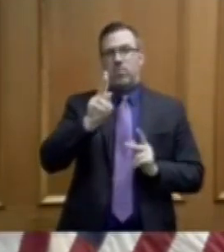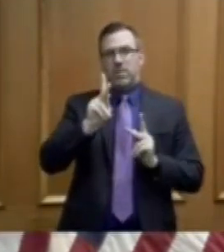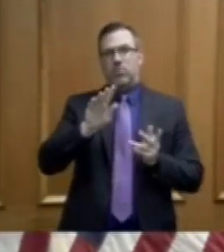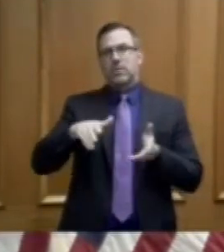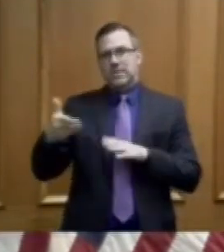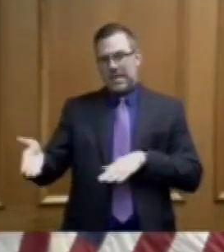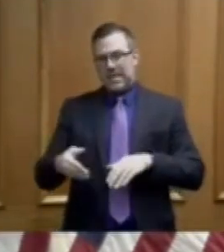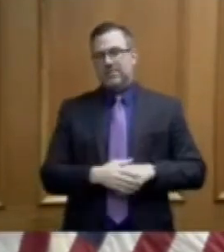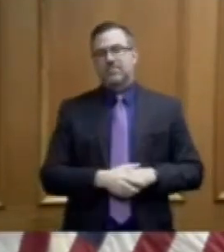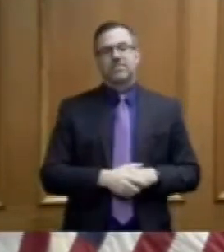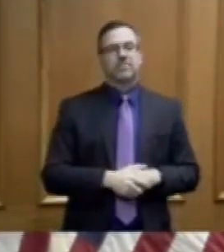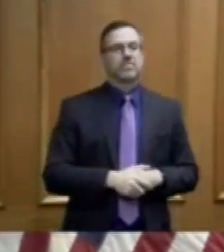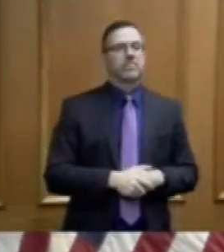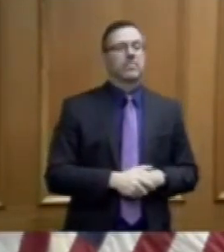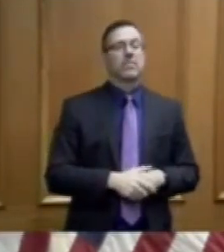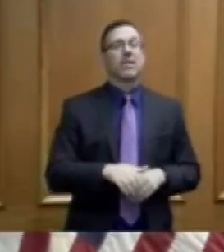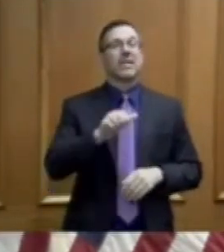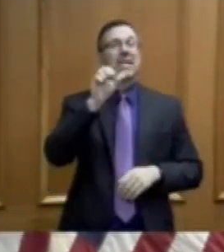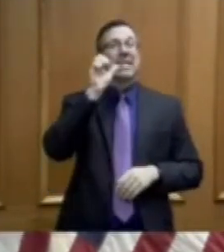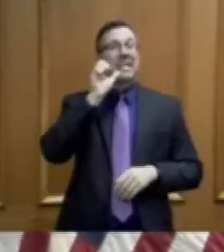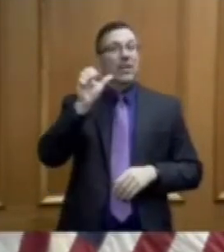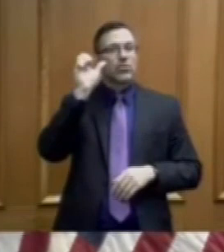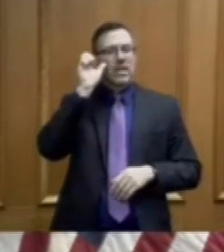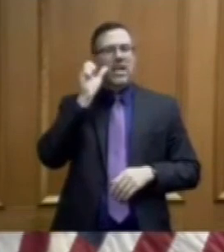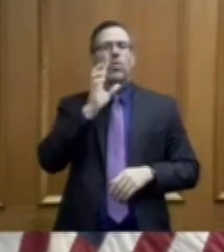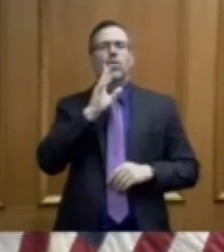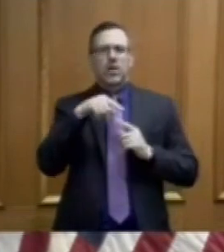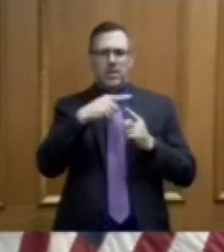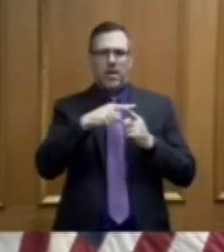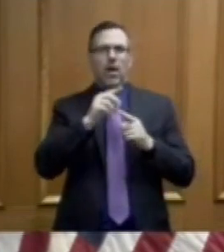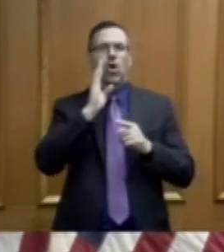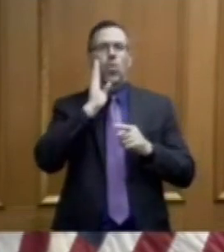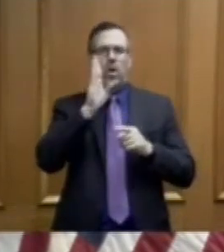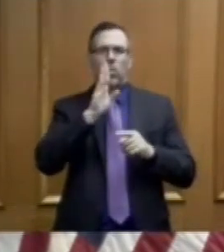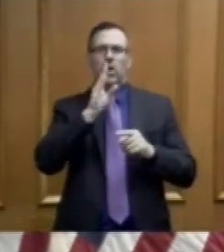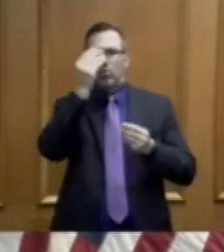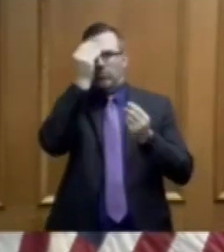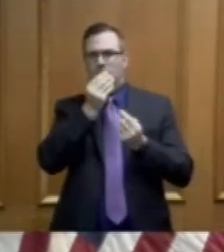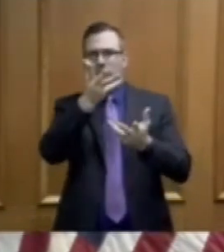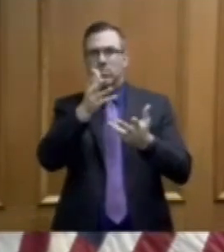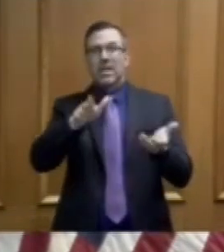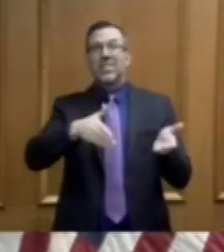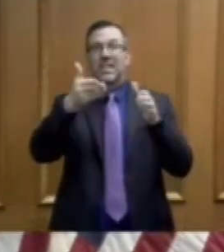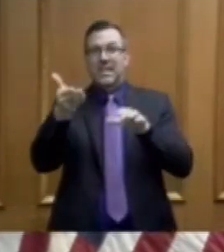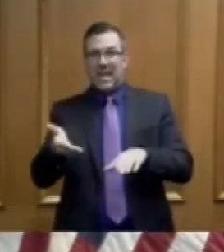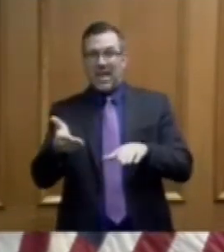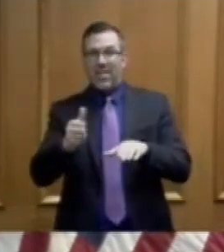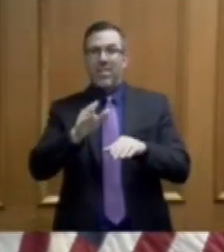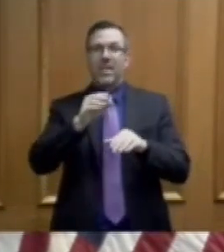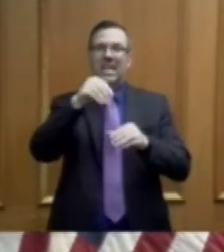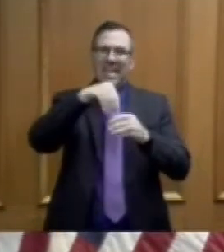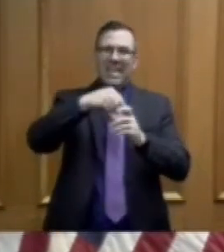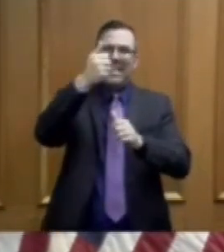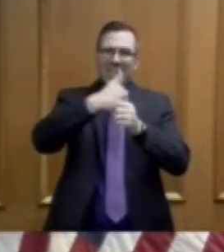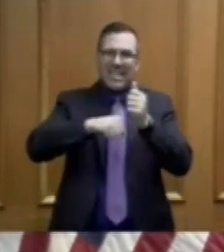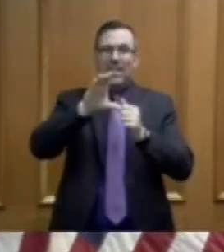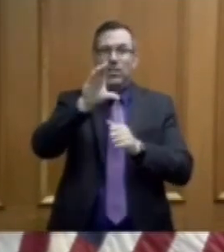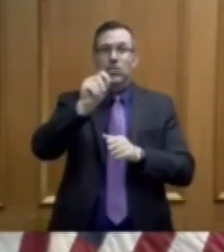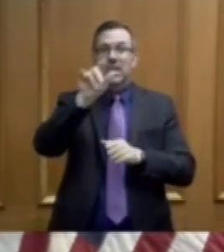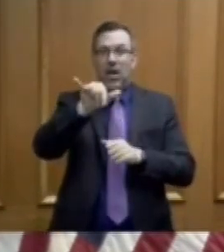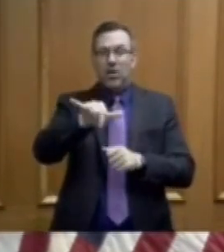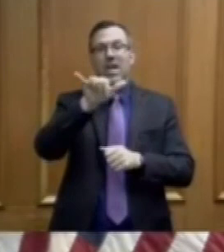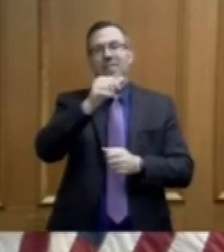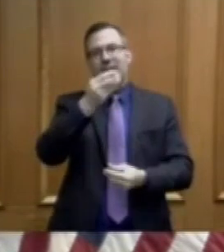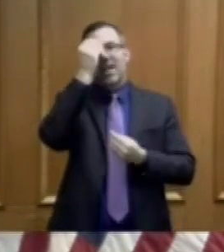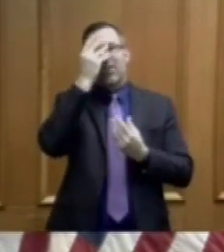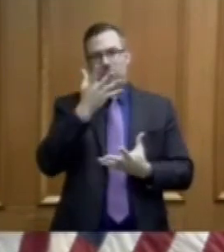we talked about being able to report death by county by the end of the week. That information is actually live on our website now. And so you will have